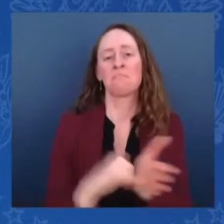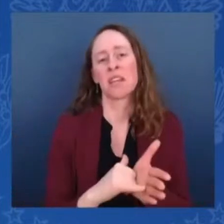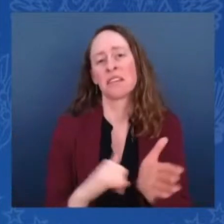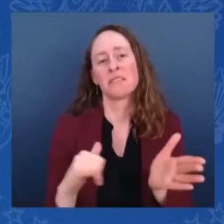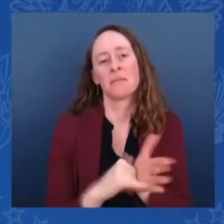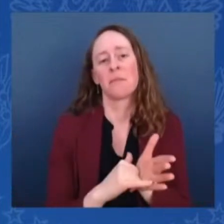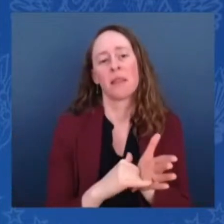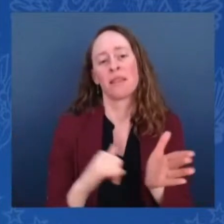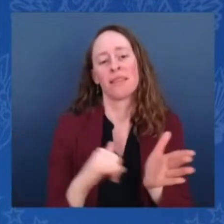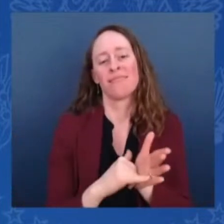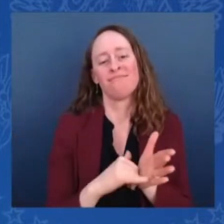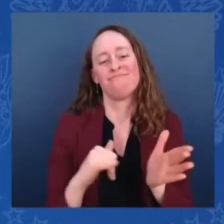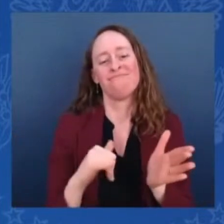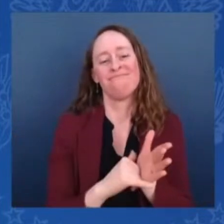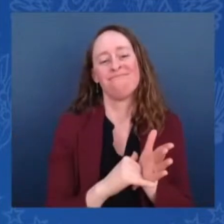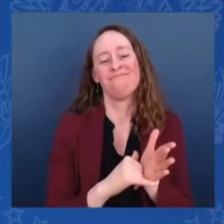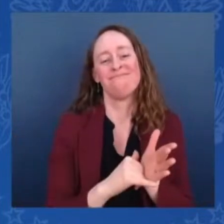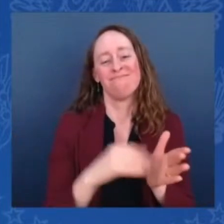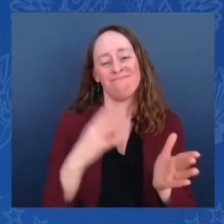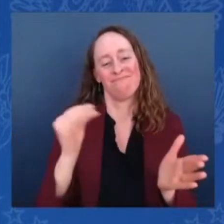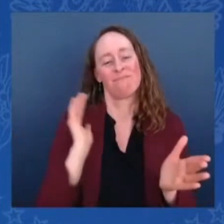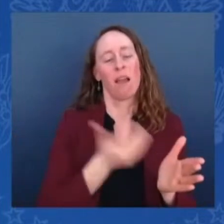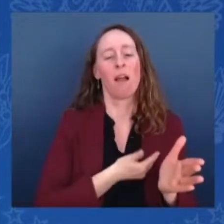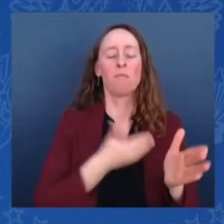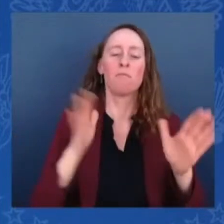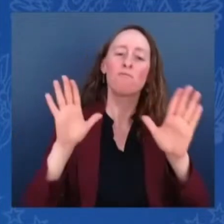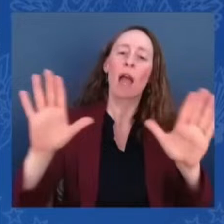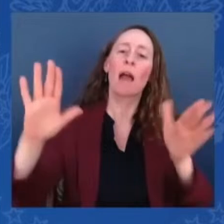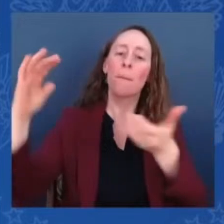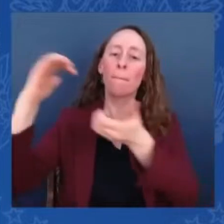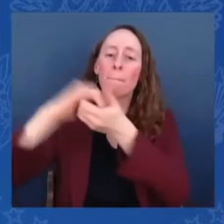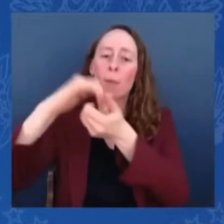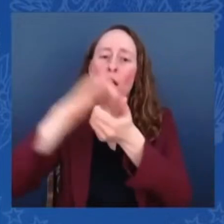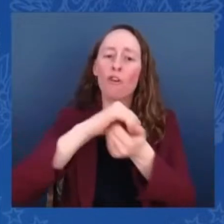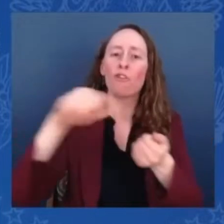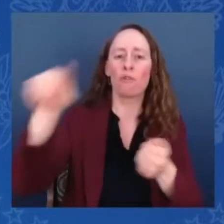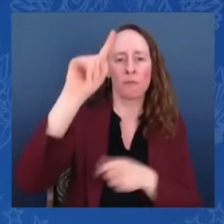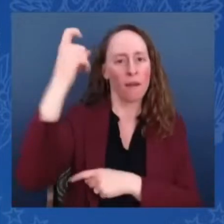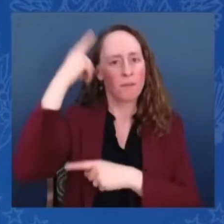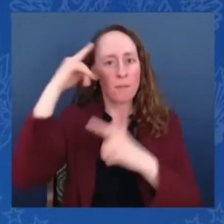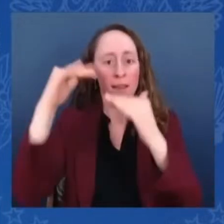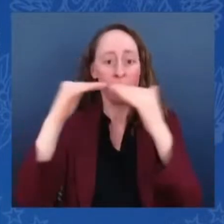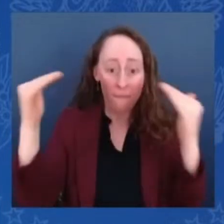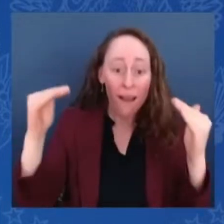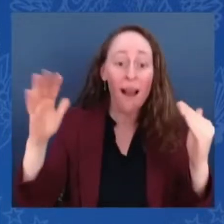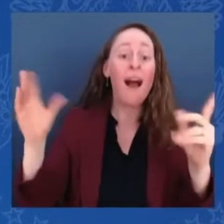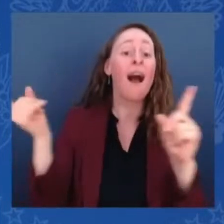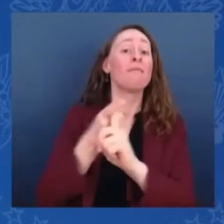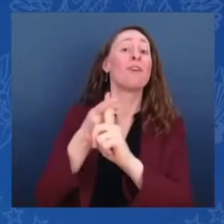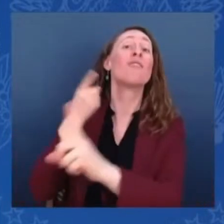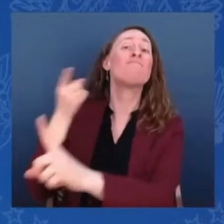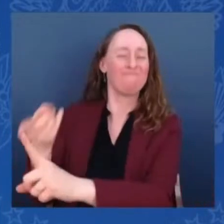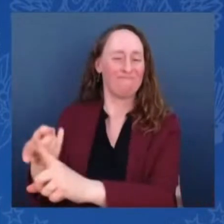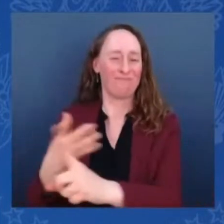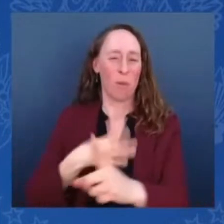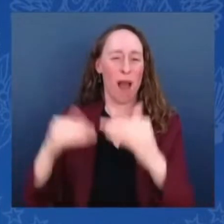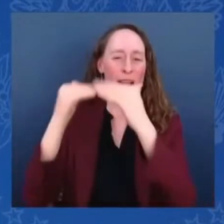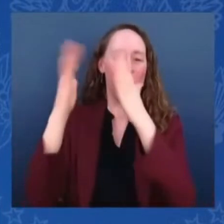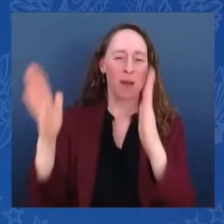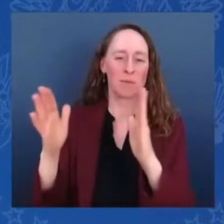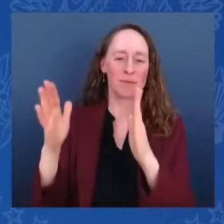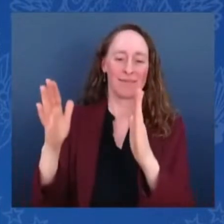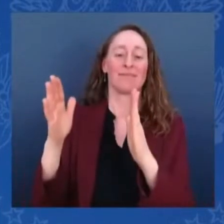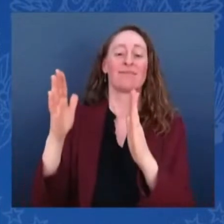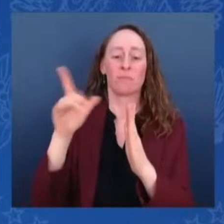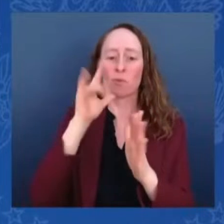our remarkable partners in government, starting with the great White House team led by Jake Sullivan, my friends and colleagues from